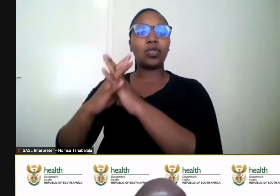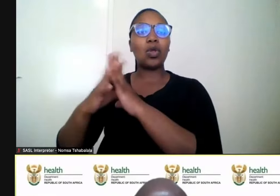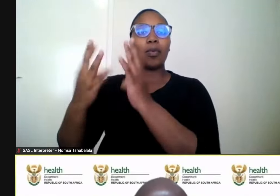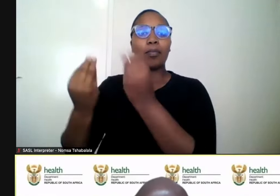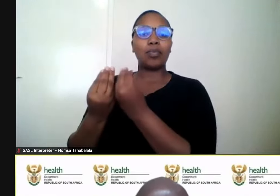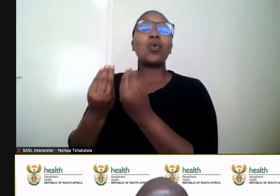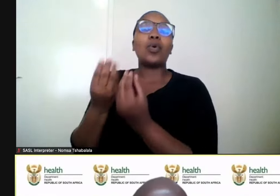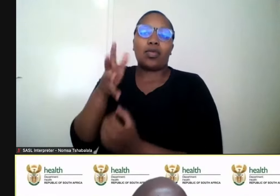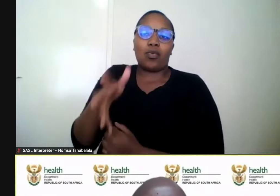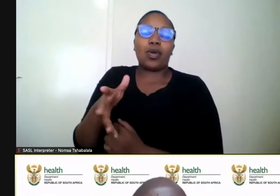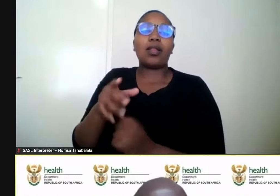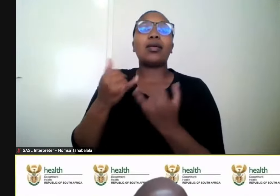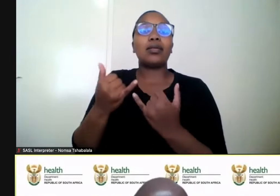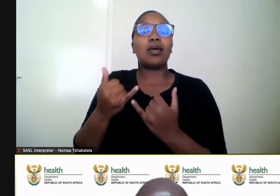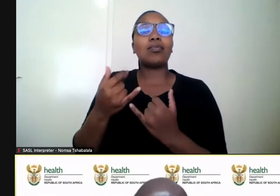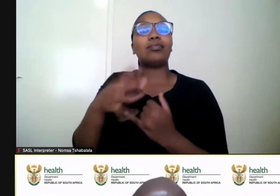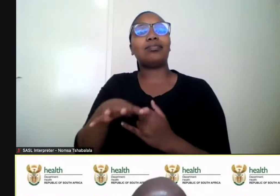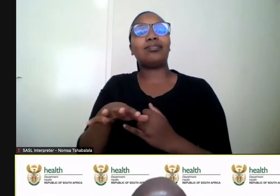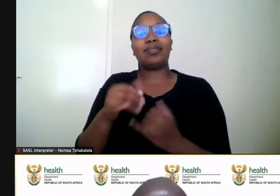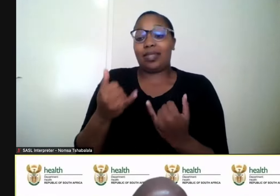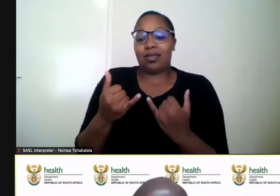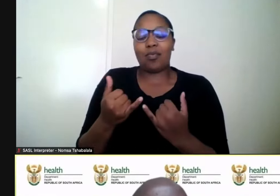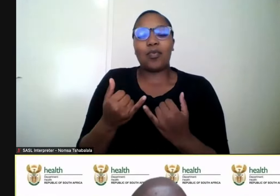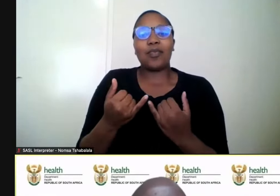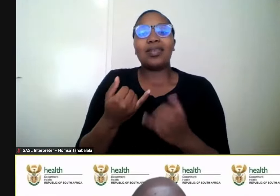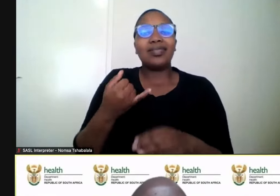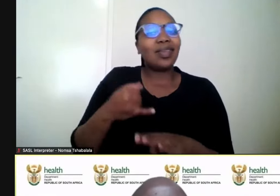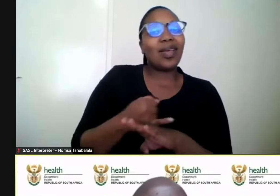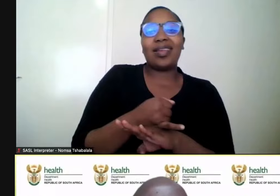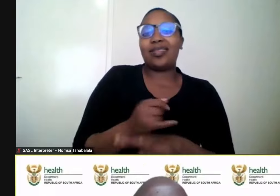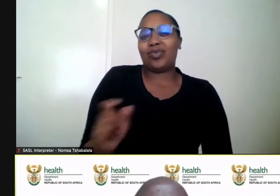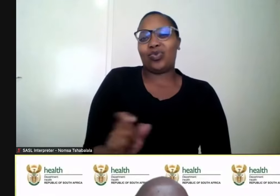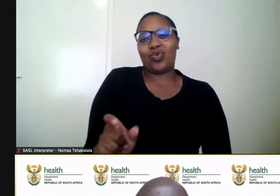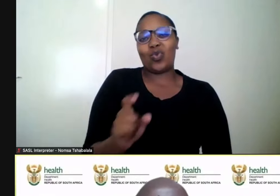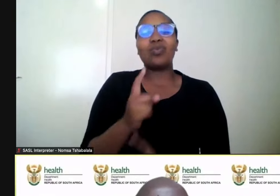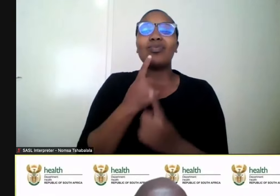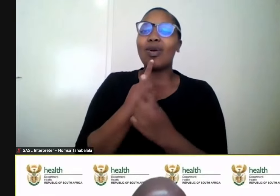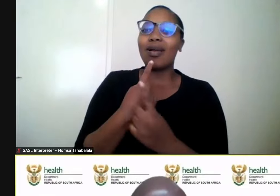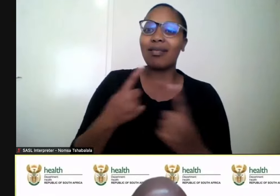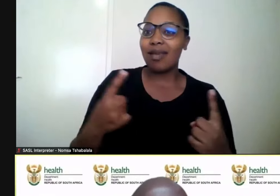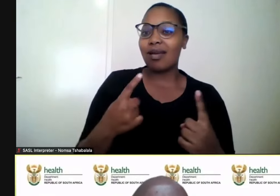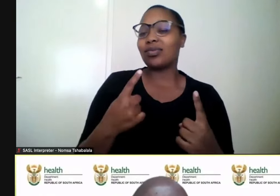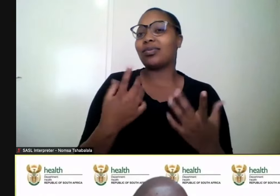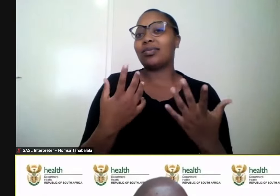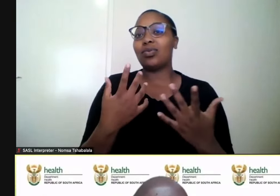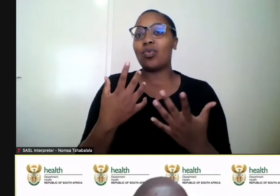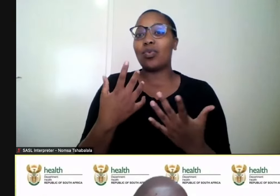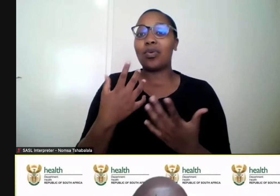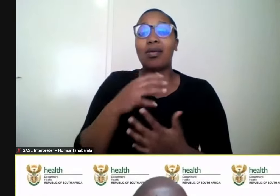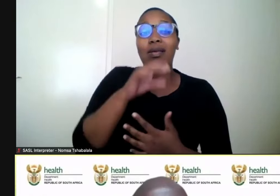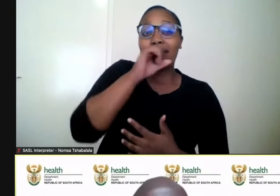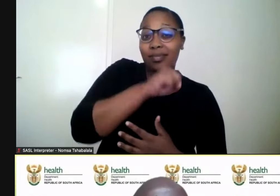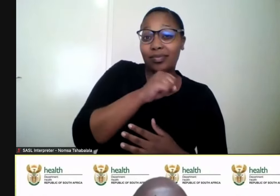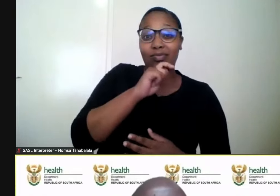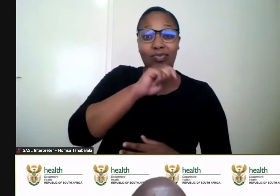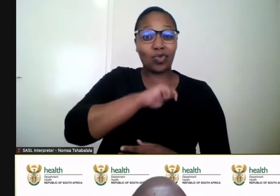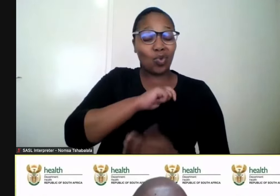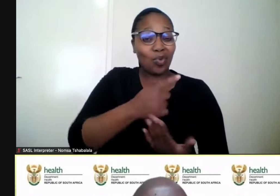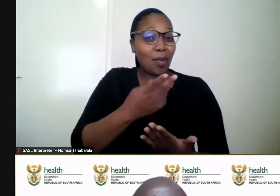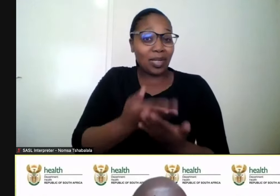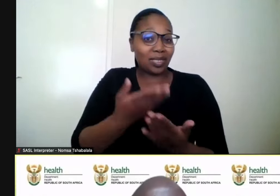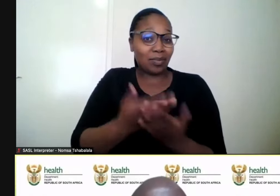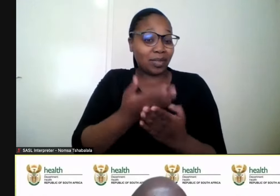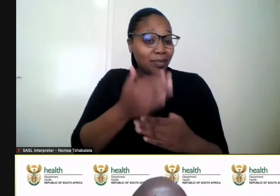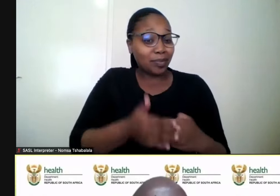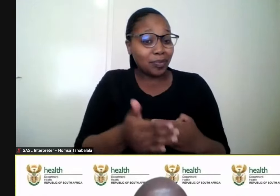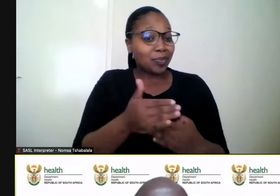stage. So it's too early to really predict what's going to be the line of action. And